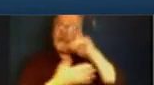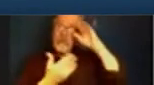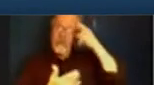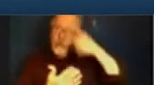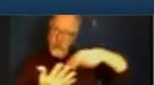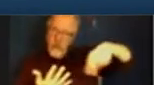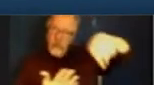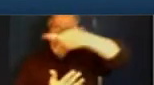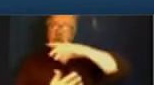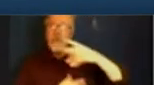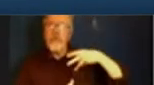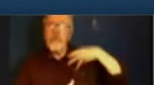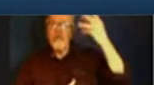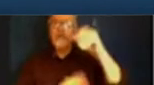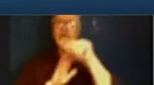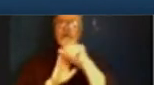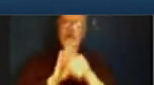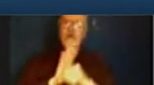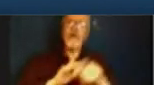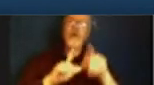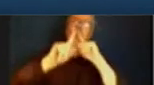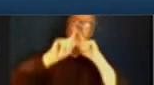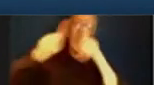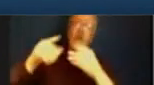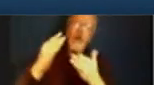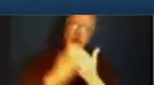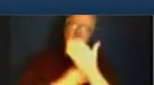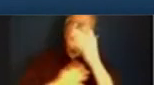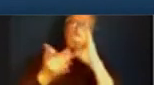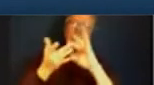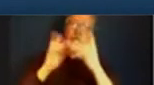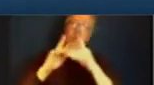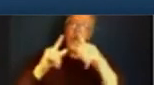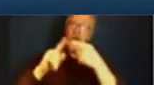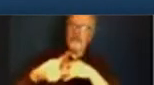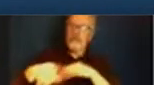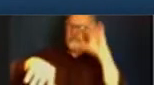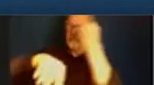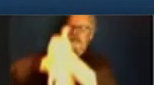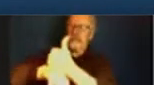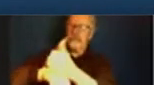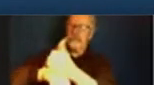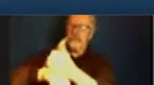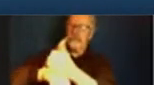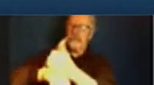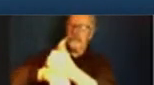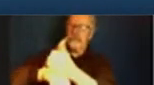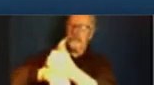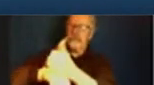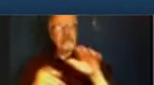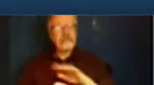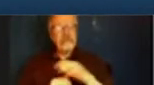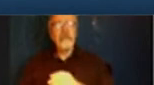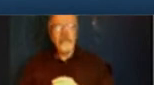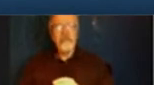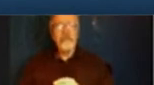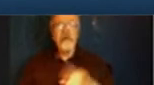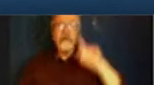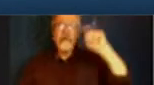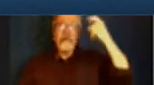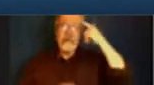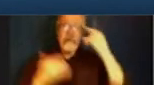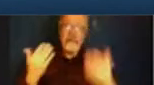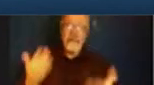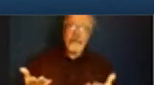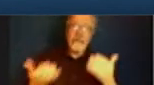online portal once it's available. I think we might make the first kit free and the second kit $1,000. How's